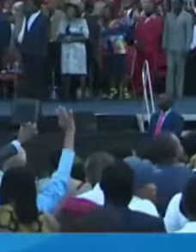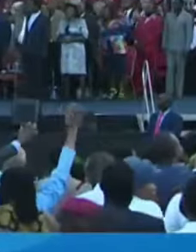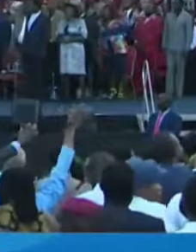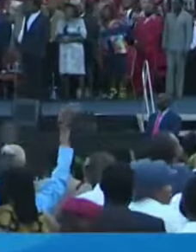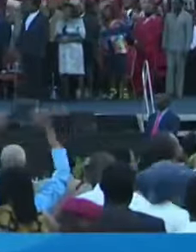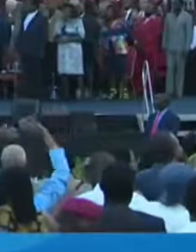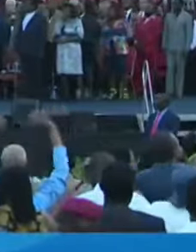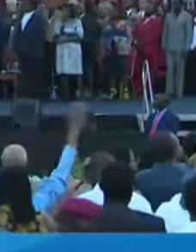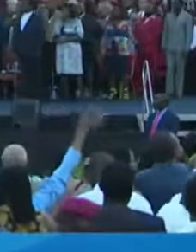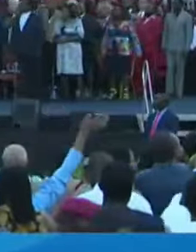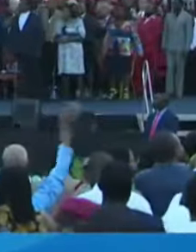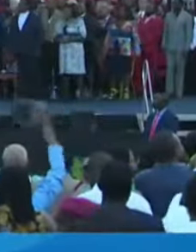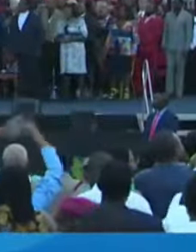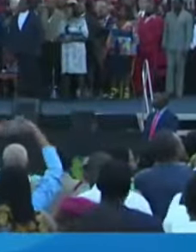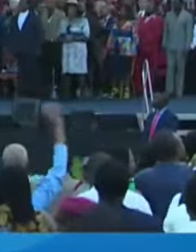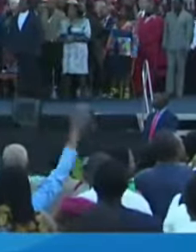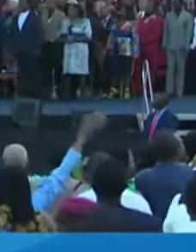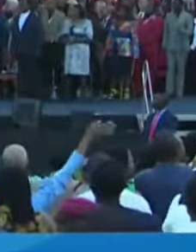Hallelujah